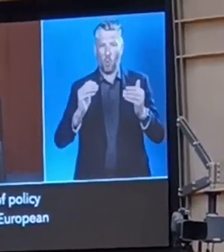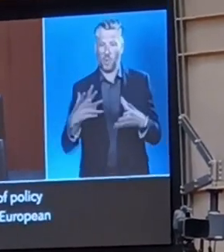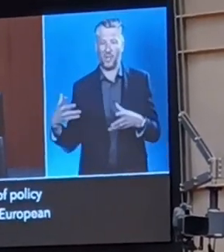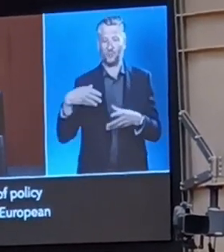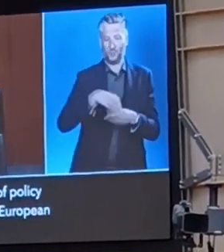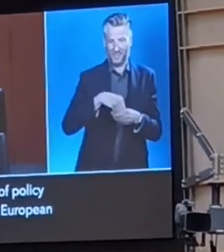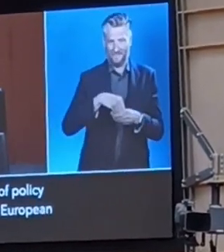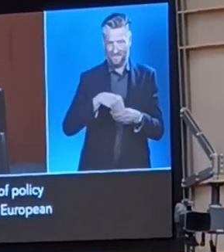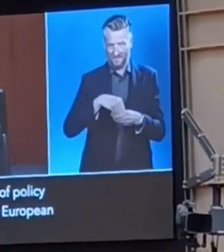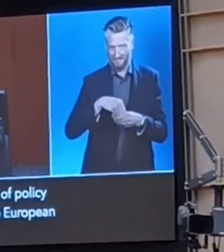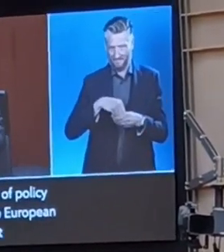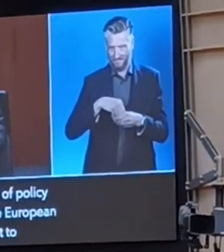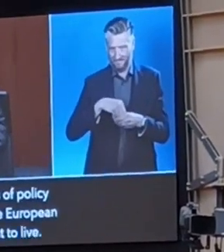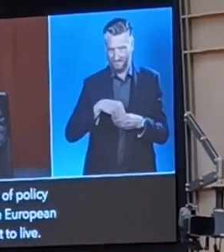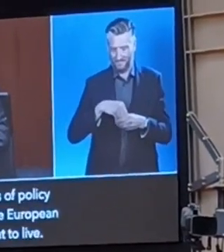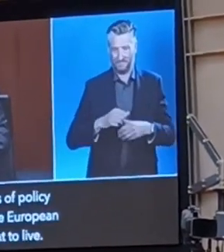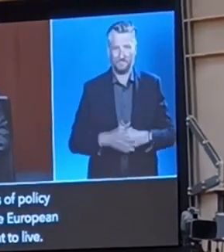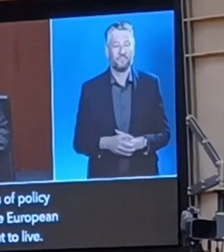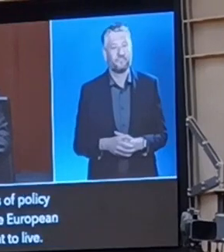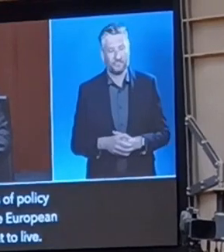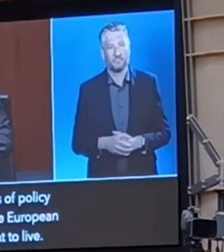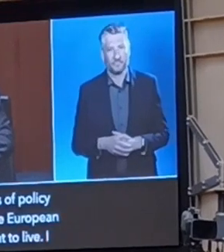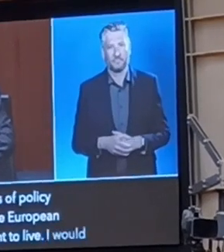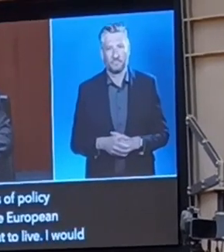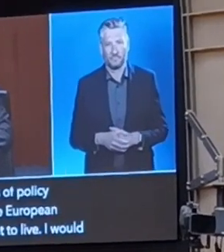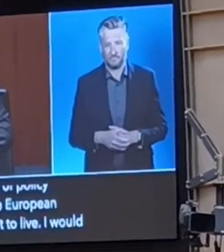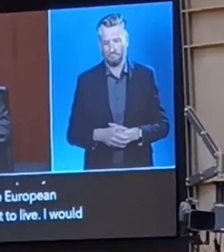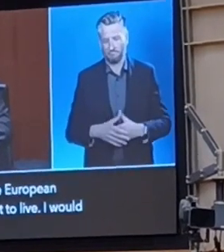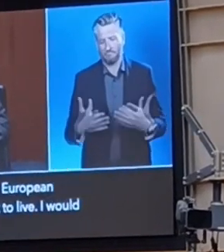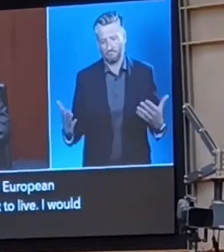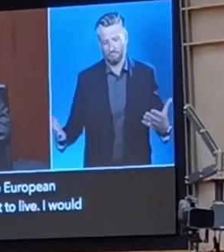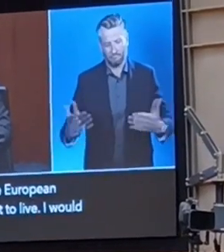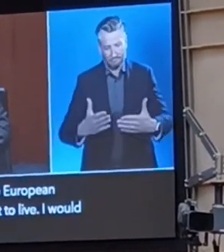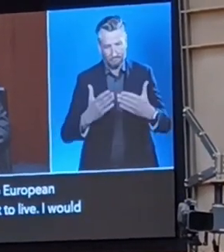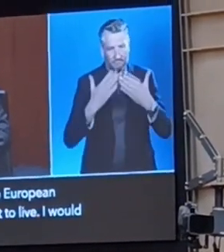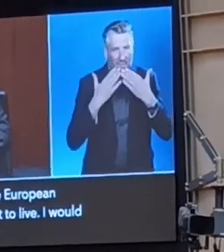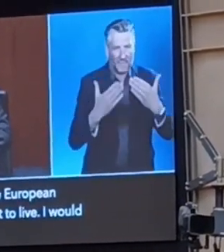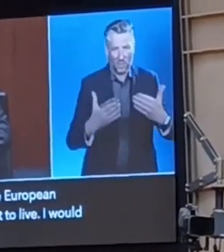to live. I would like to thank you all for